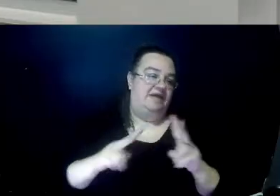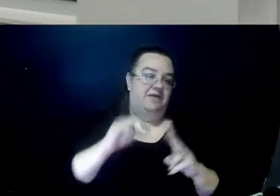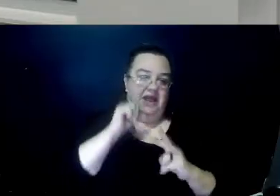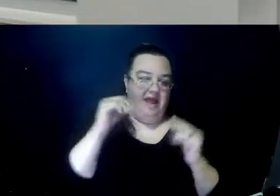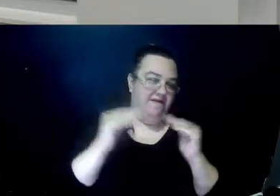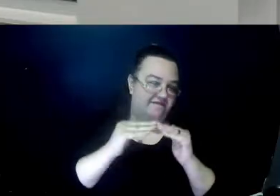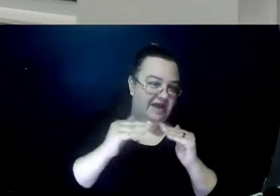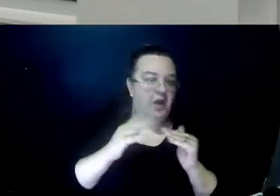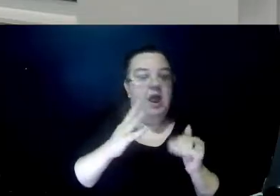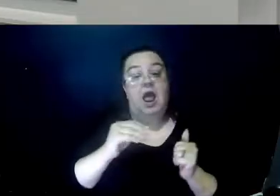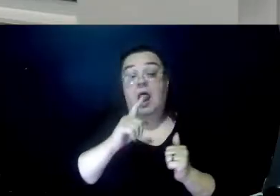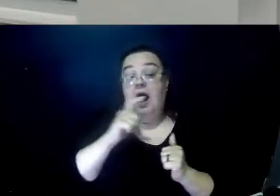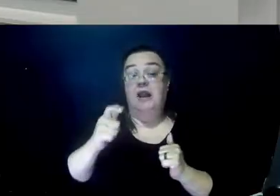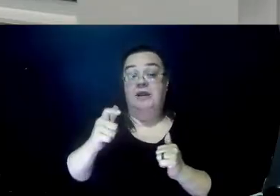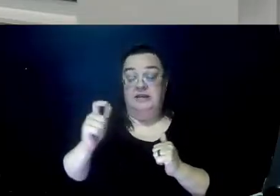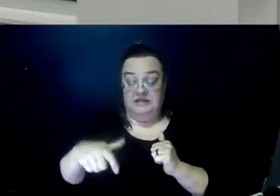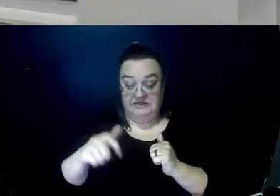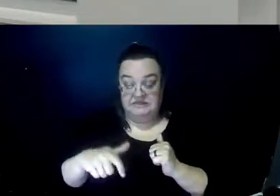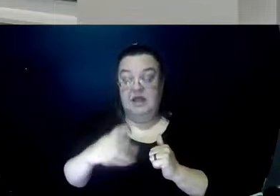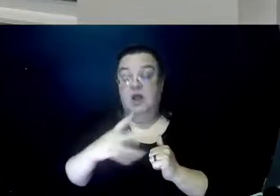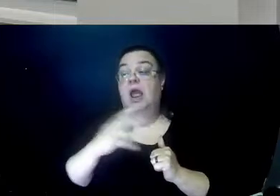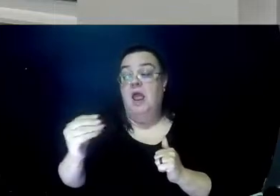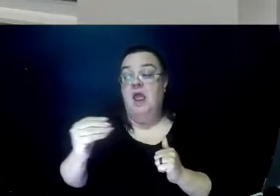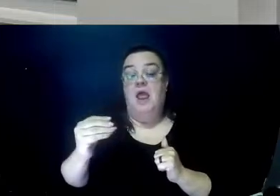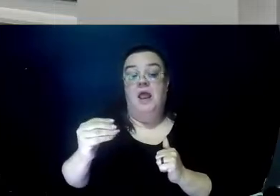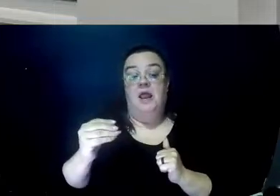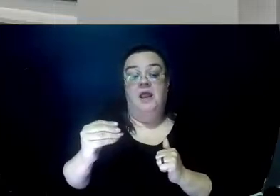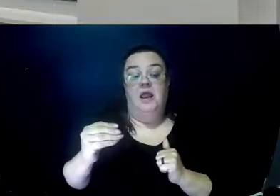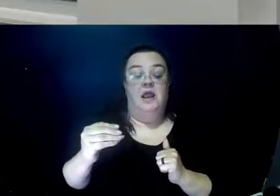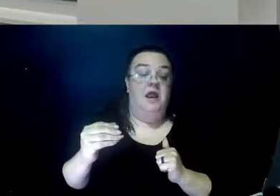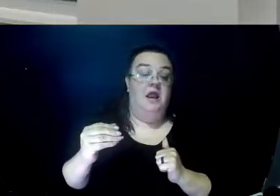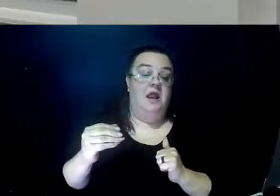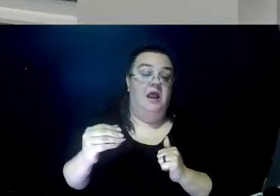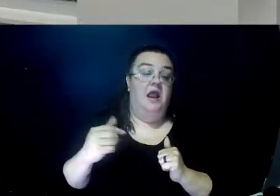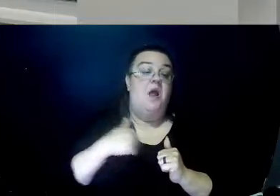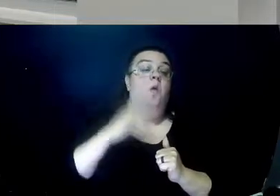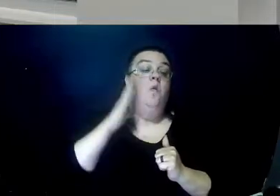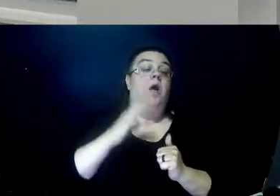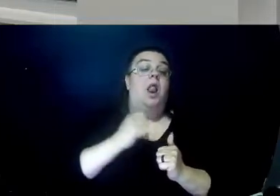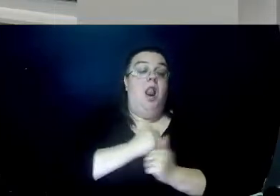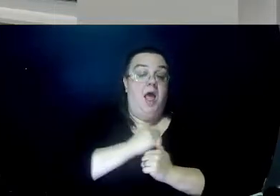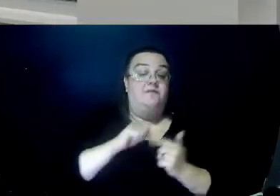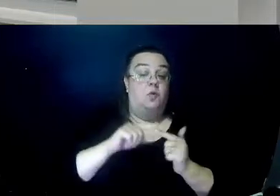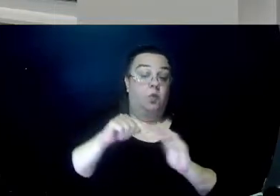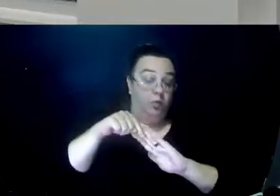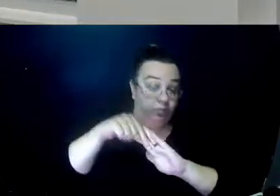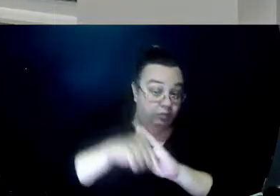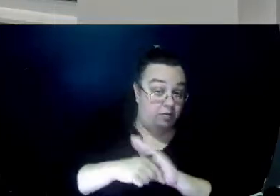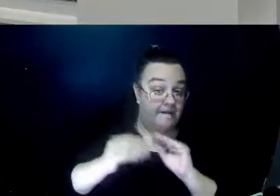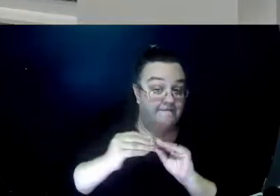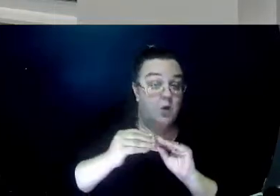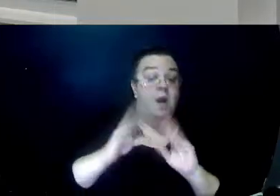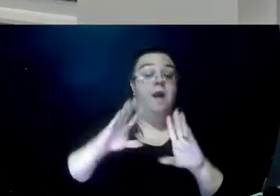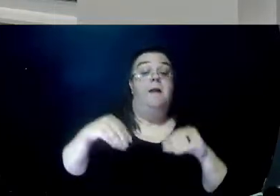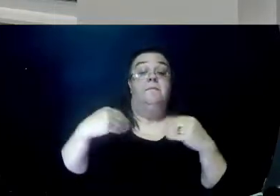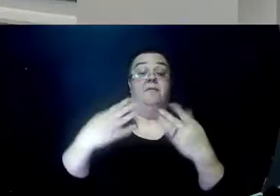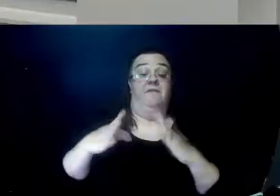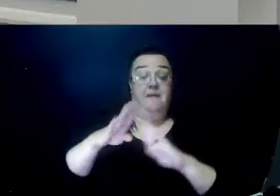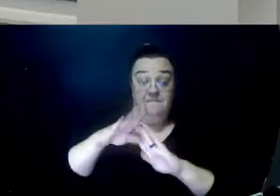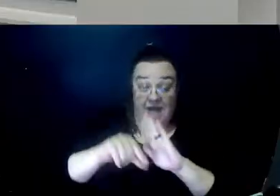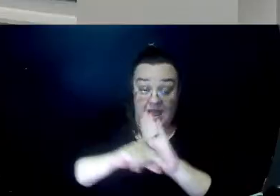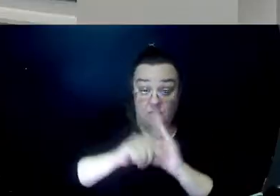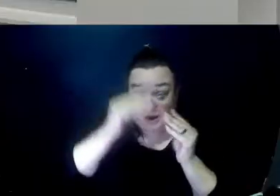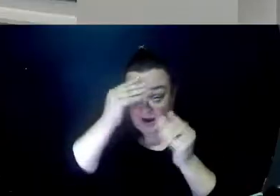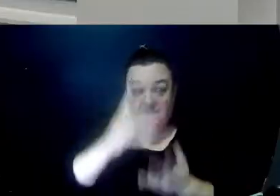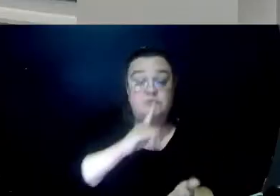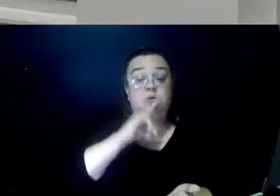and unnecessary. And I would love to go into detail further, provide background information